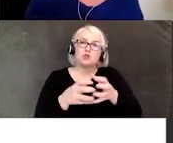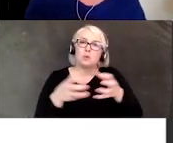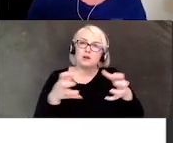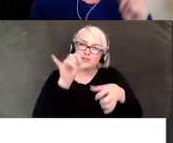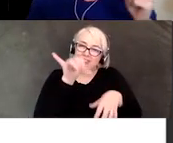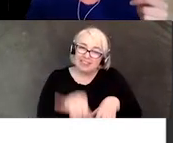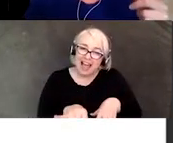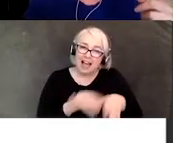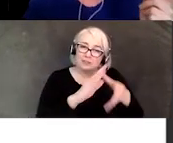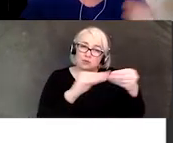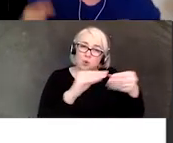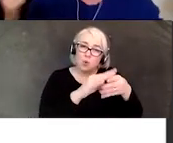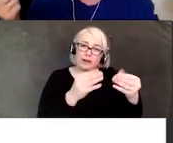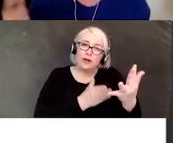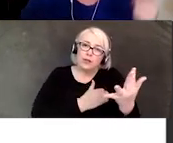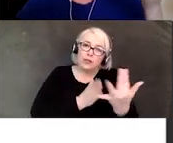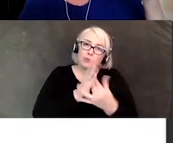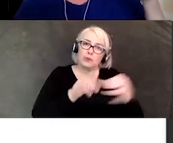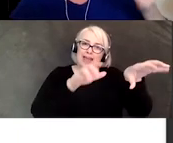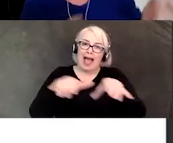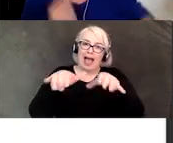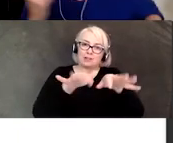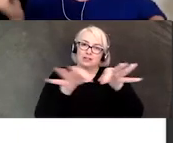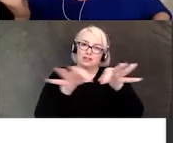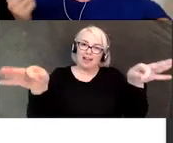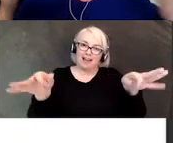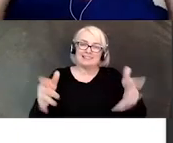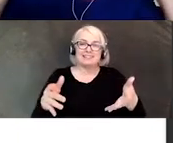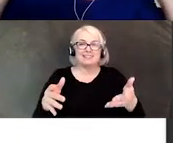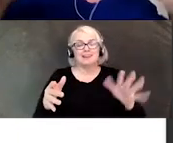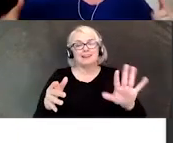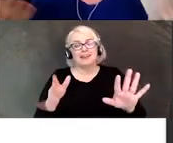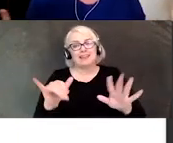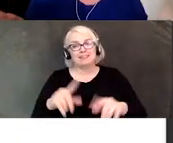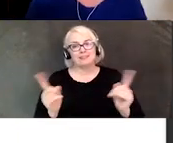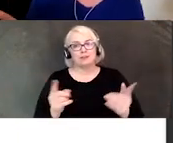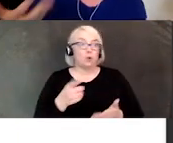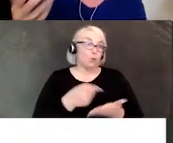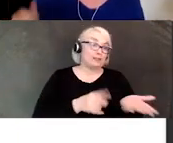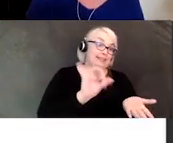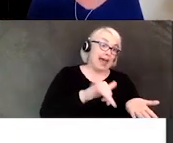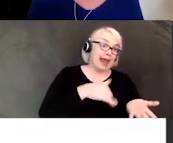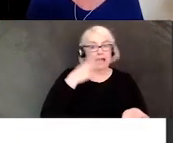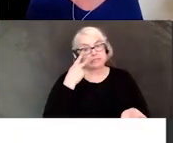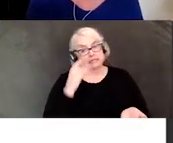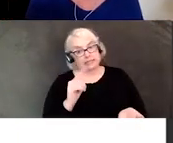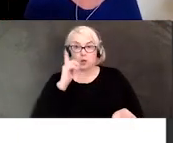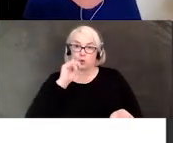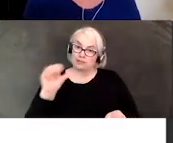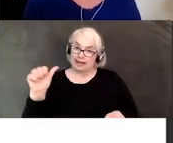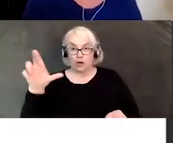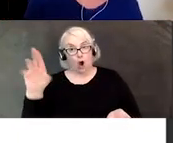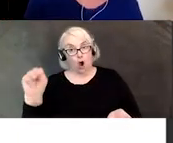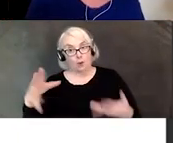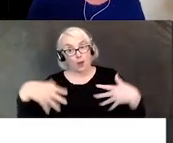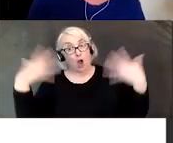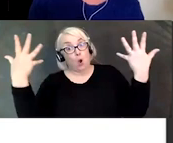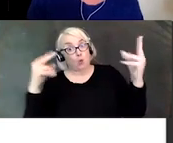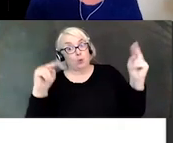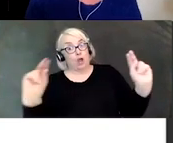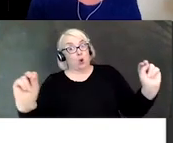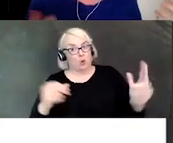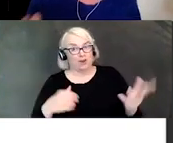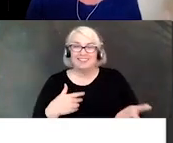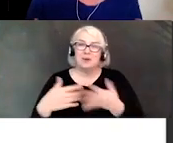to like, what's that? I see it looks like an arm. Oh no. You know, that version of this episode would have been,